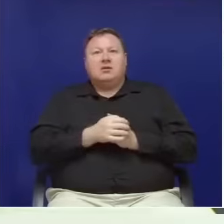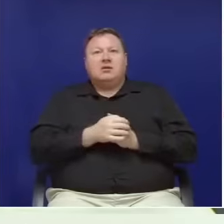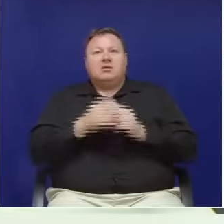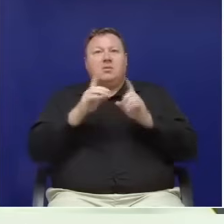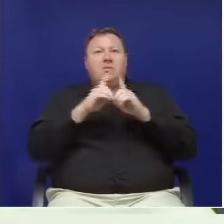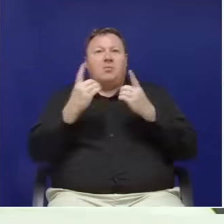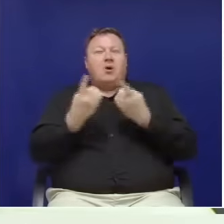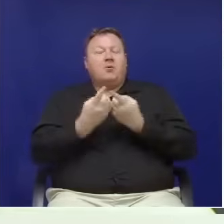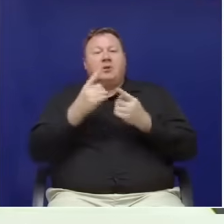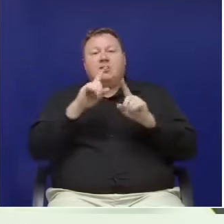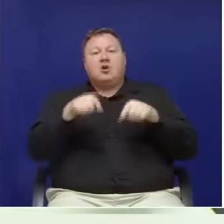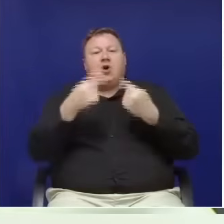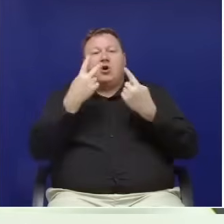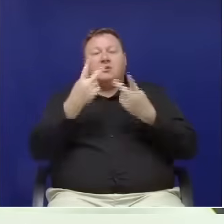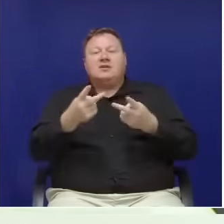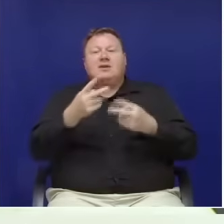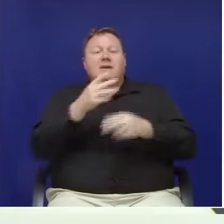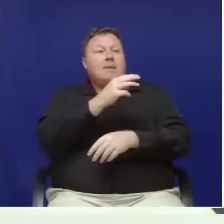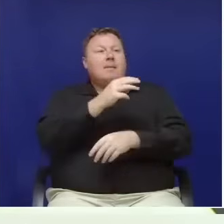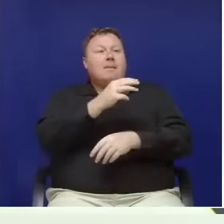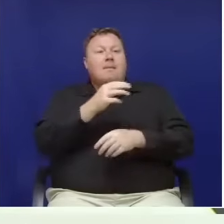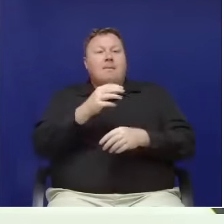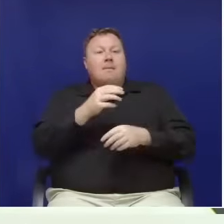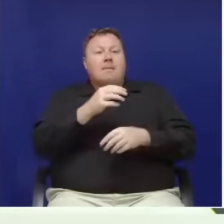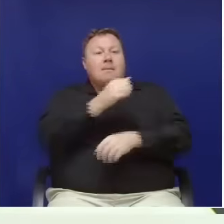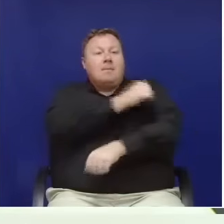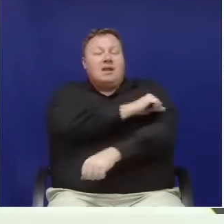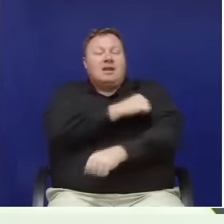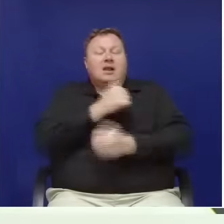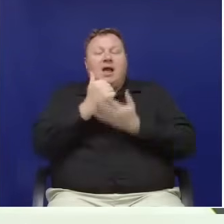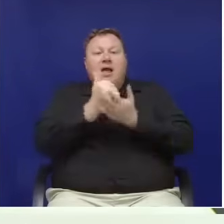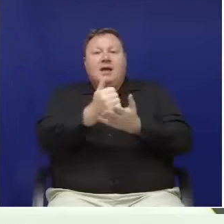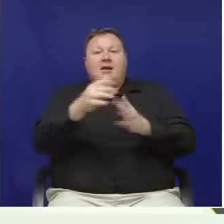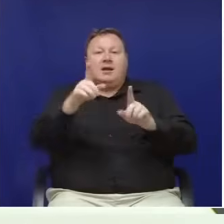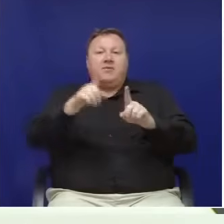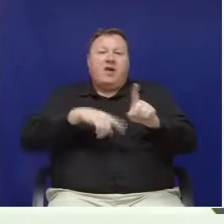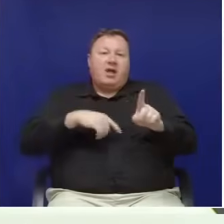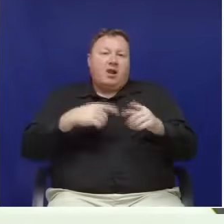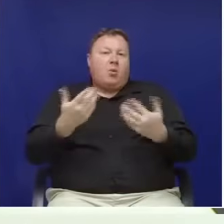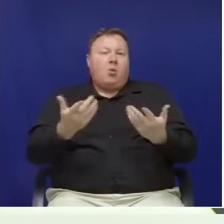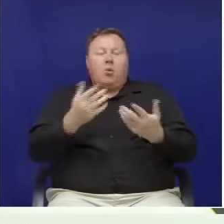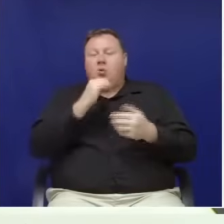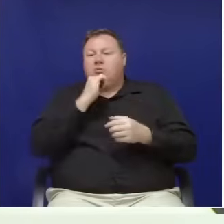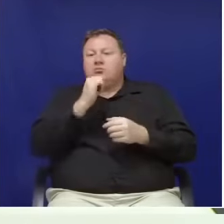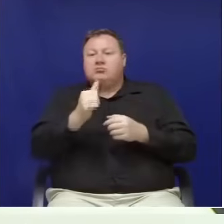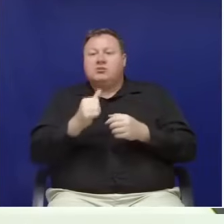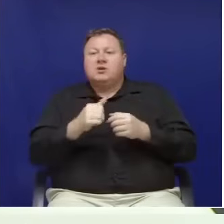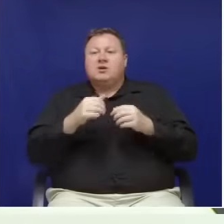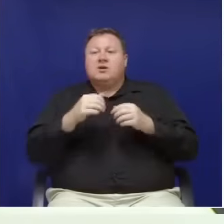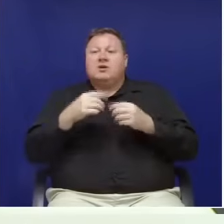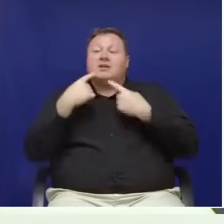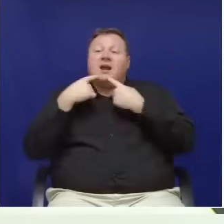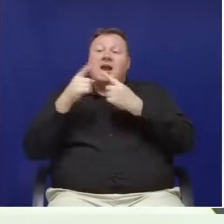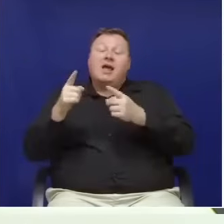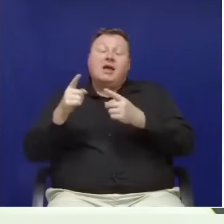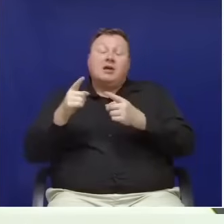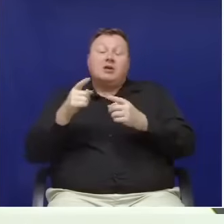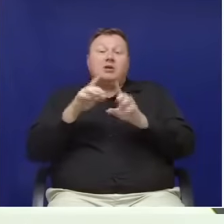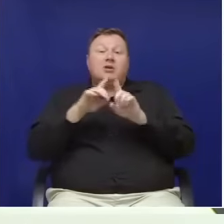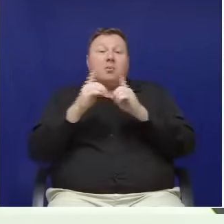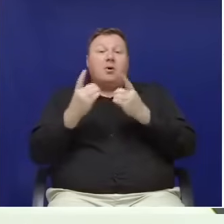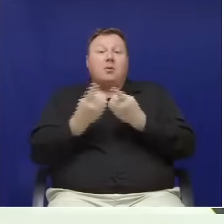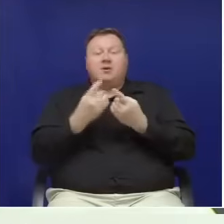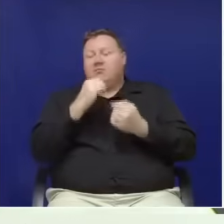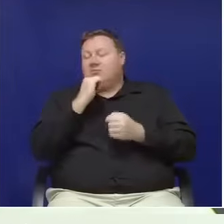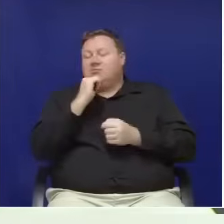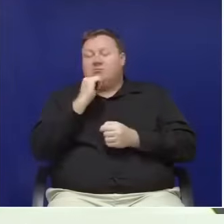aid lapses or something happens to it, because the person has made a declaration to the department to say, I am not in this